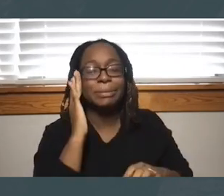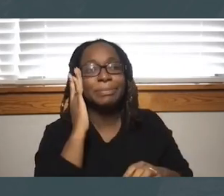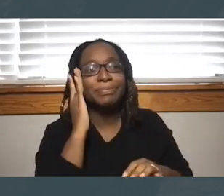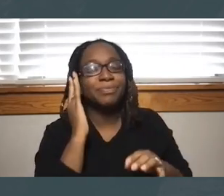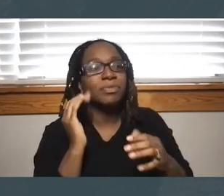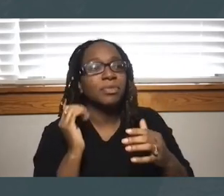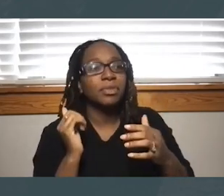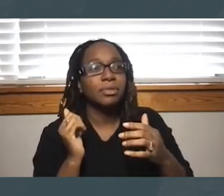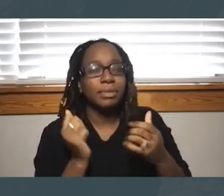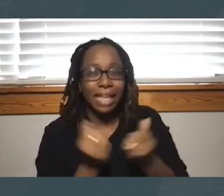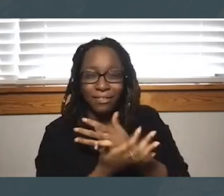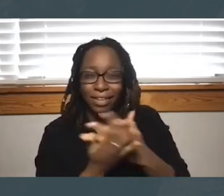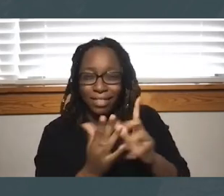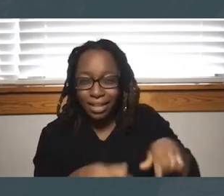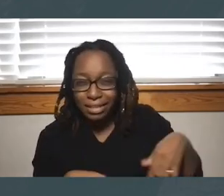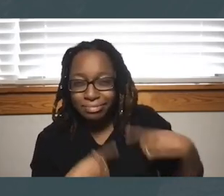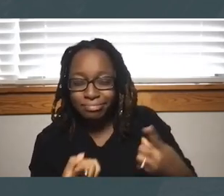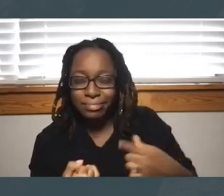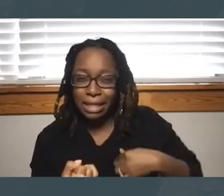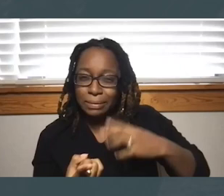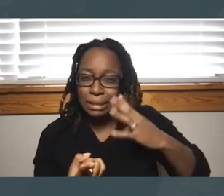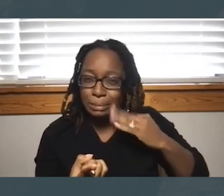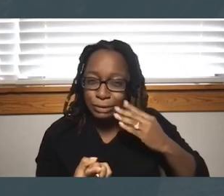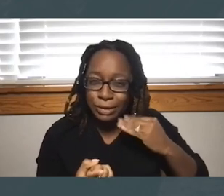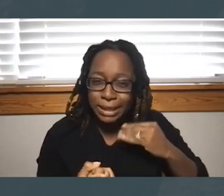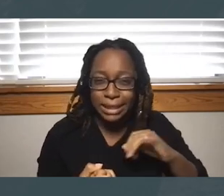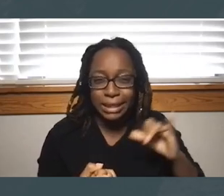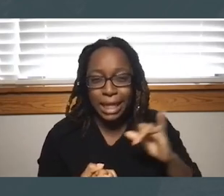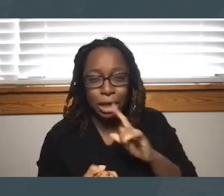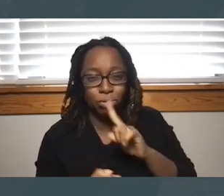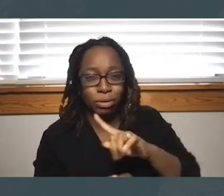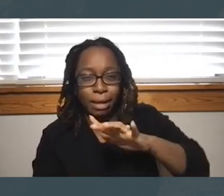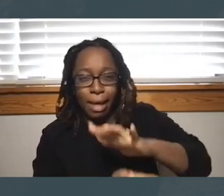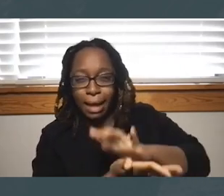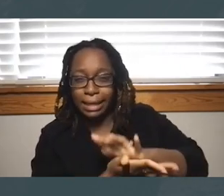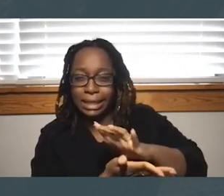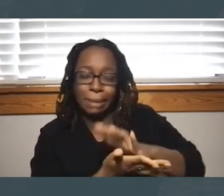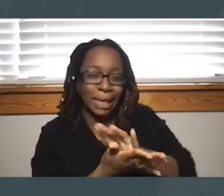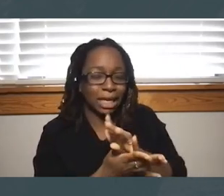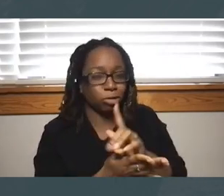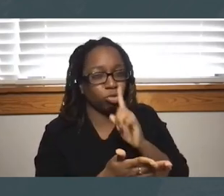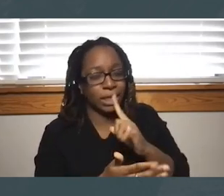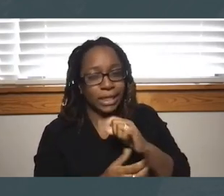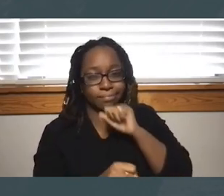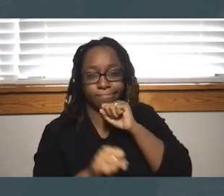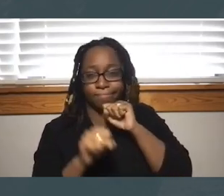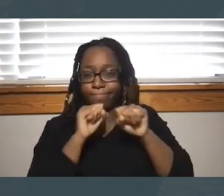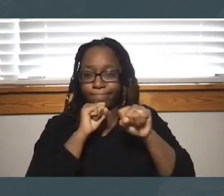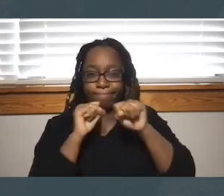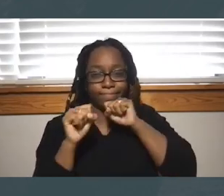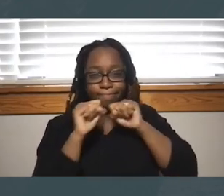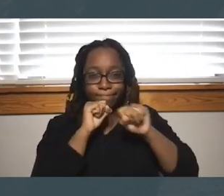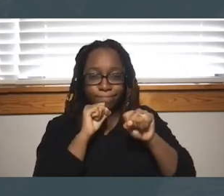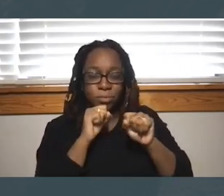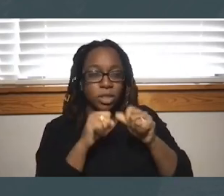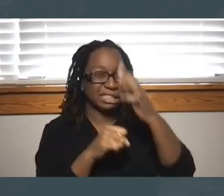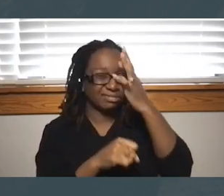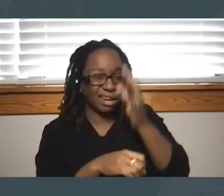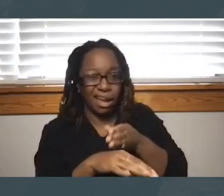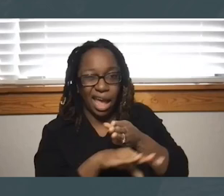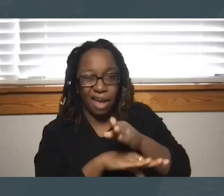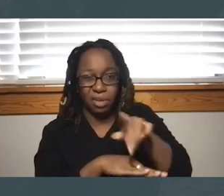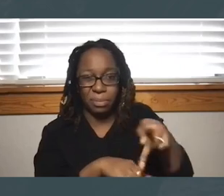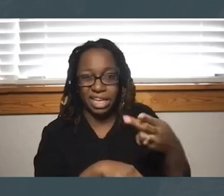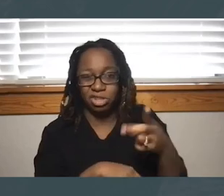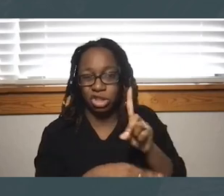was experiencing some type of academic crisis right after the defense of my dissertation. I had felt